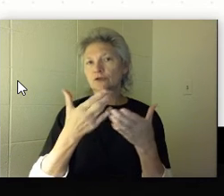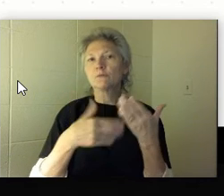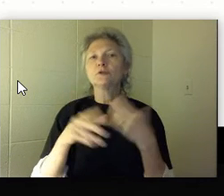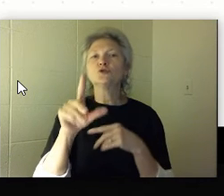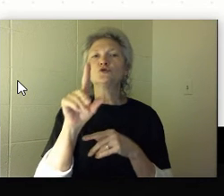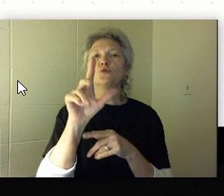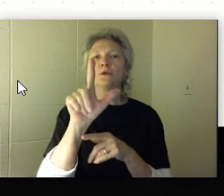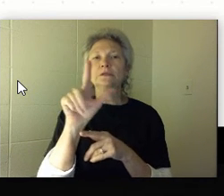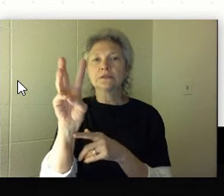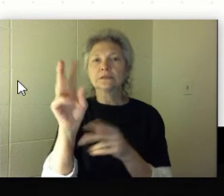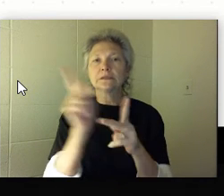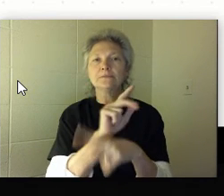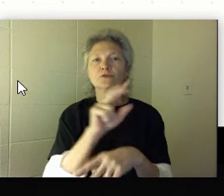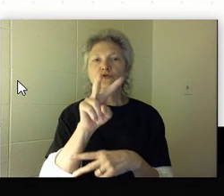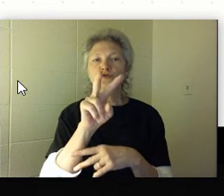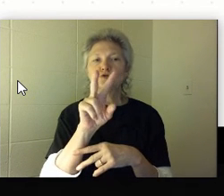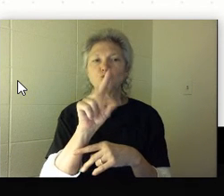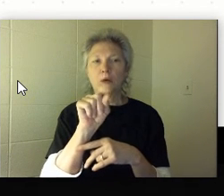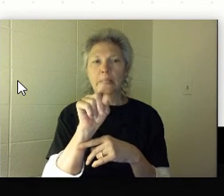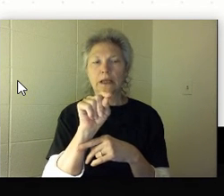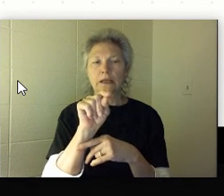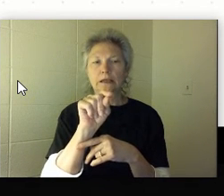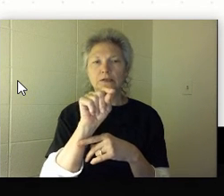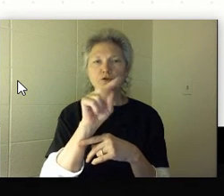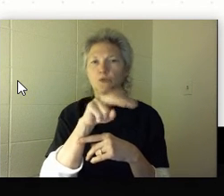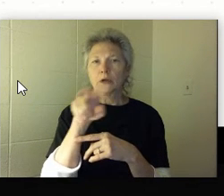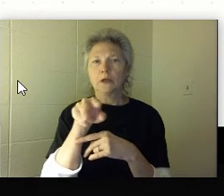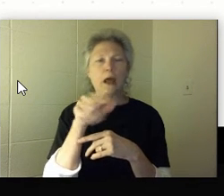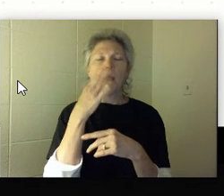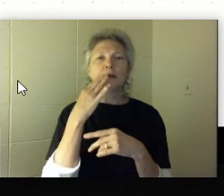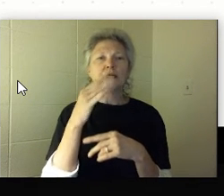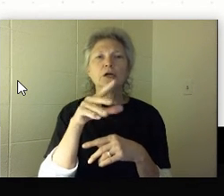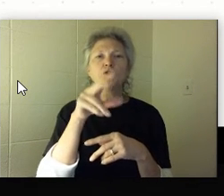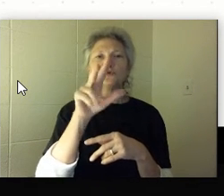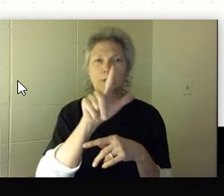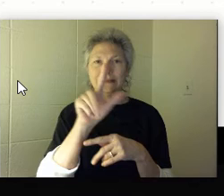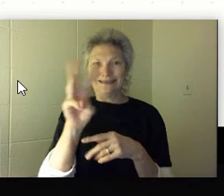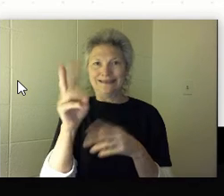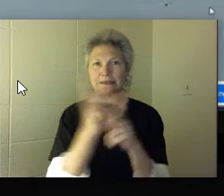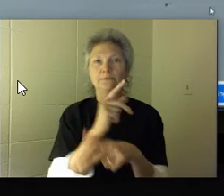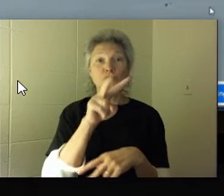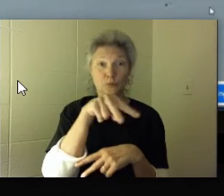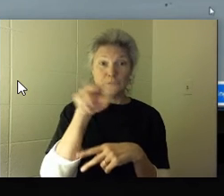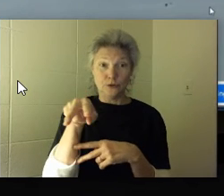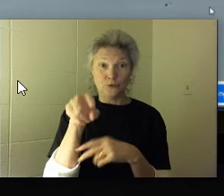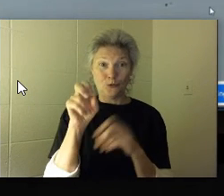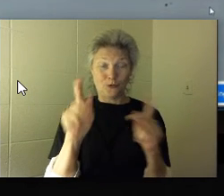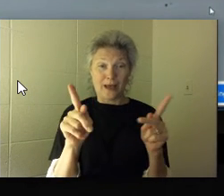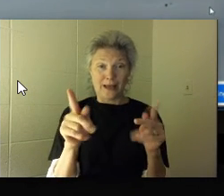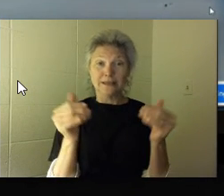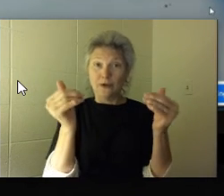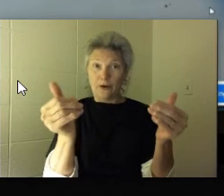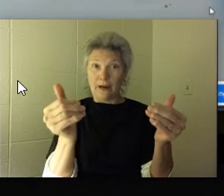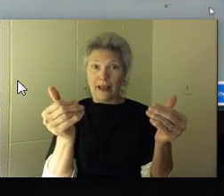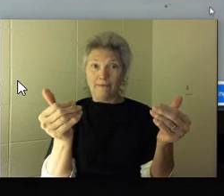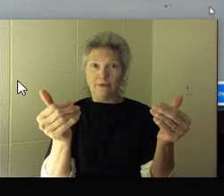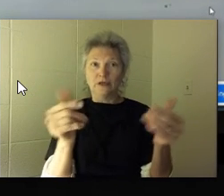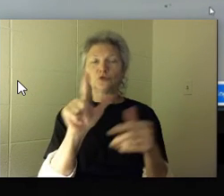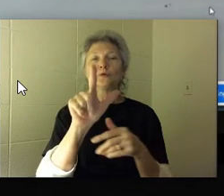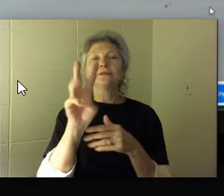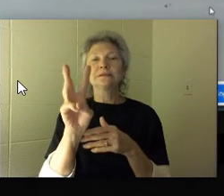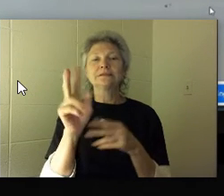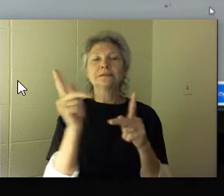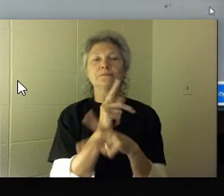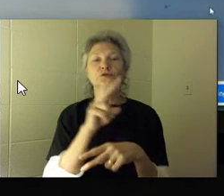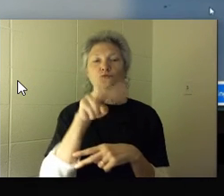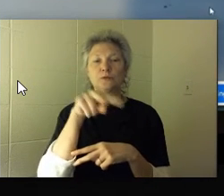do 26 times 22. 26 times 22. Okay, so here I have 26